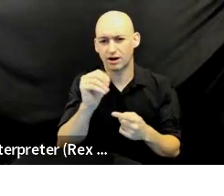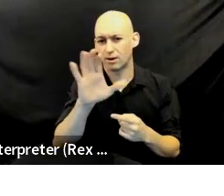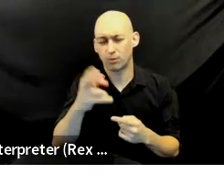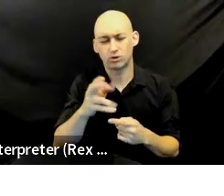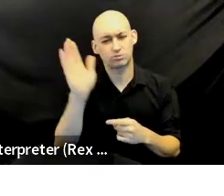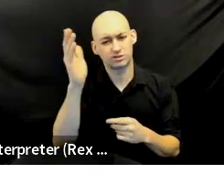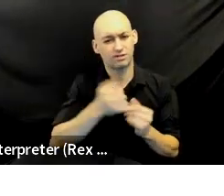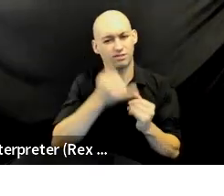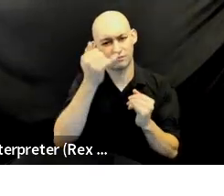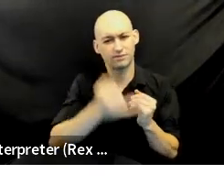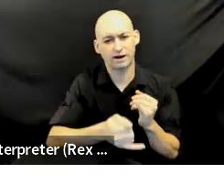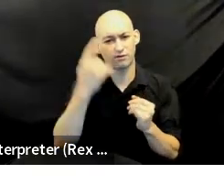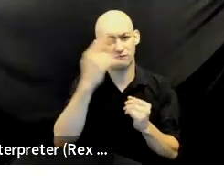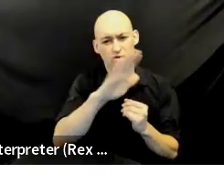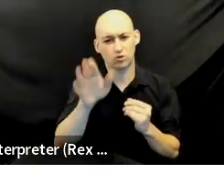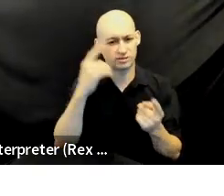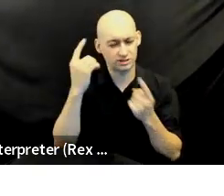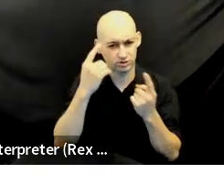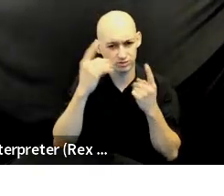the final for your consideration for adoption.